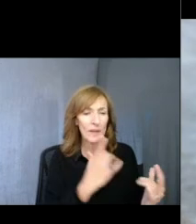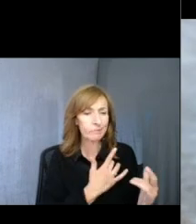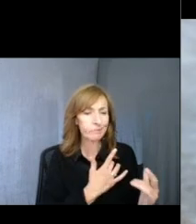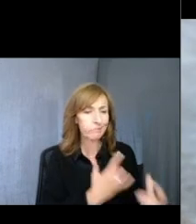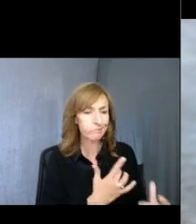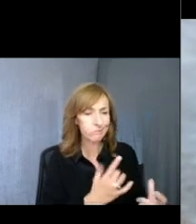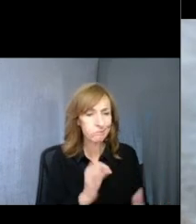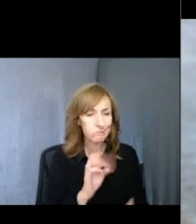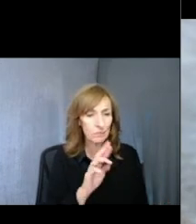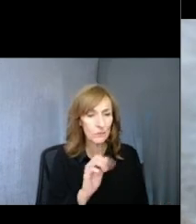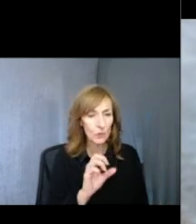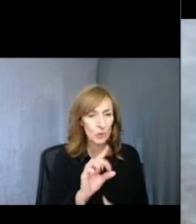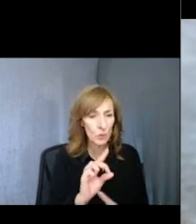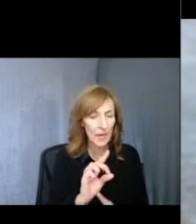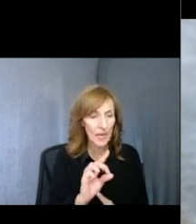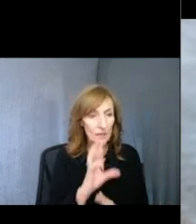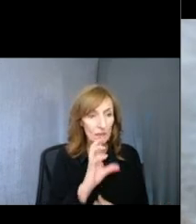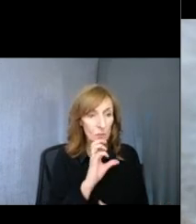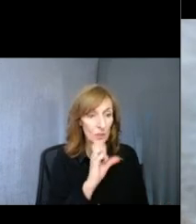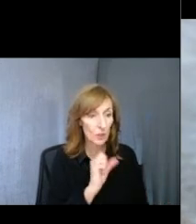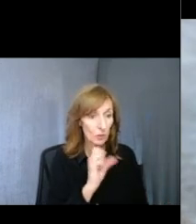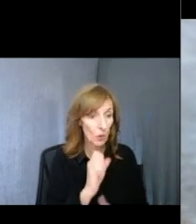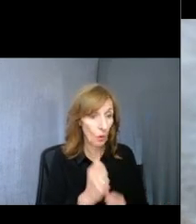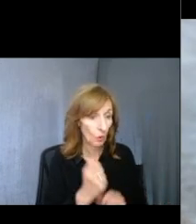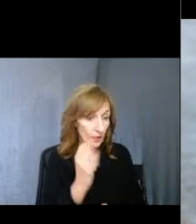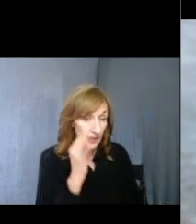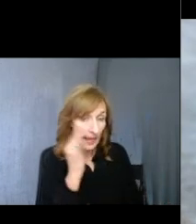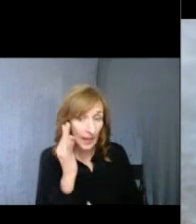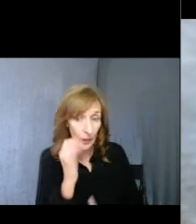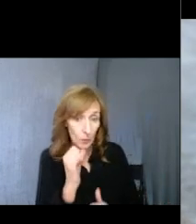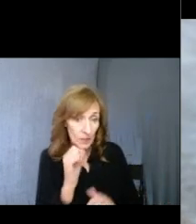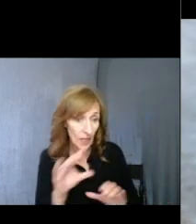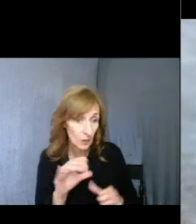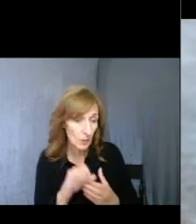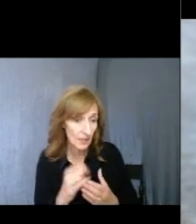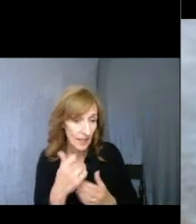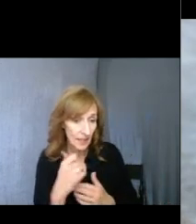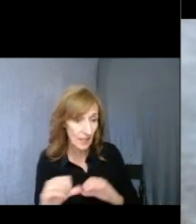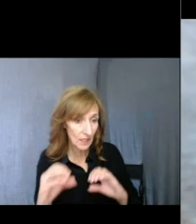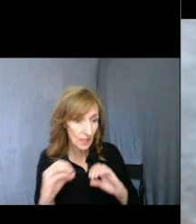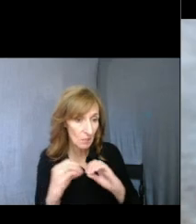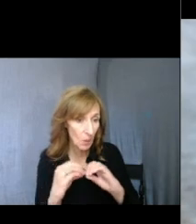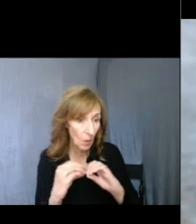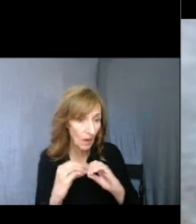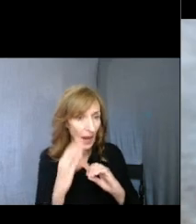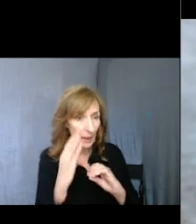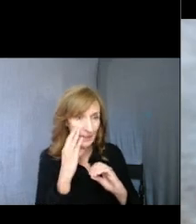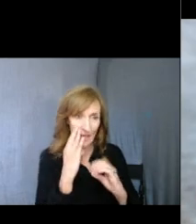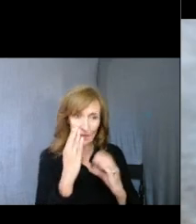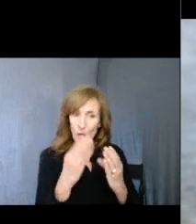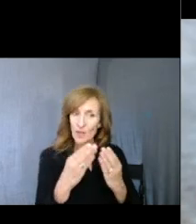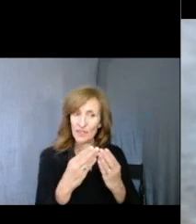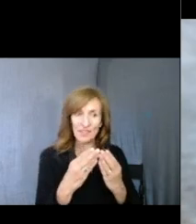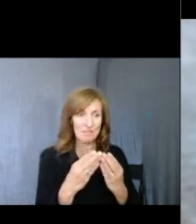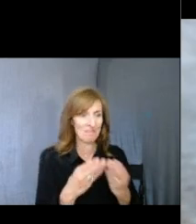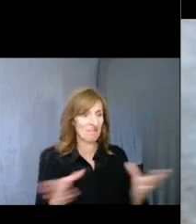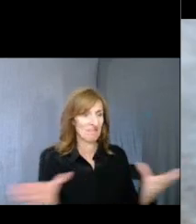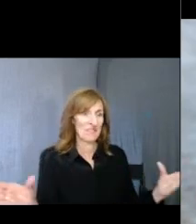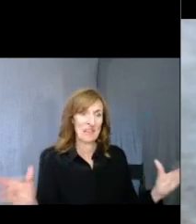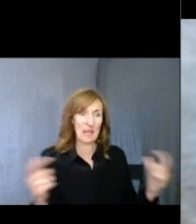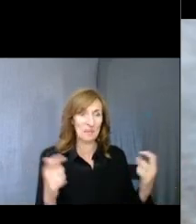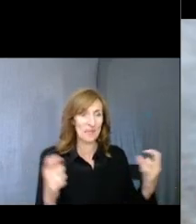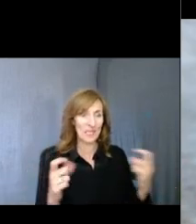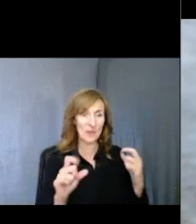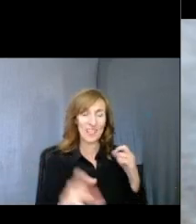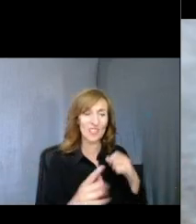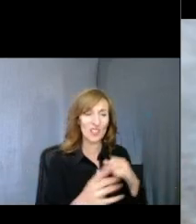did this with an older cat and we're not doing this anymore? I know that's a big topic, but. Yeah, it is. So, I mean, I